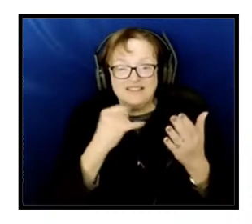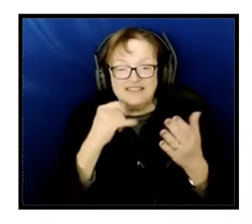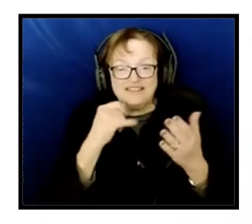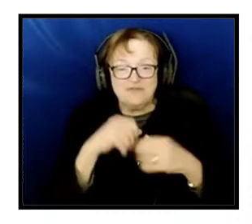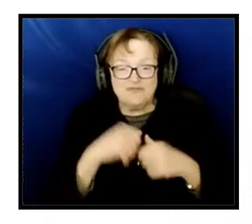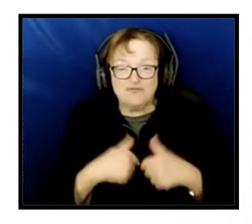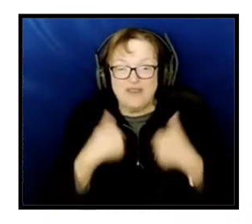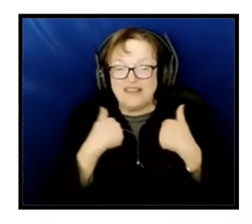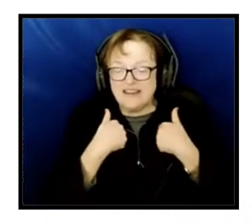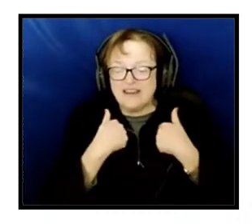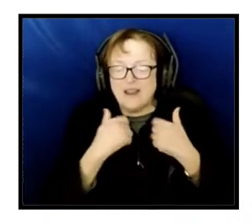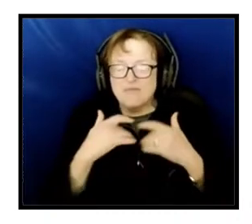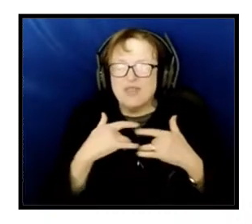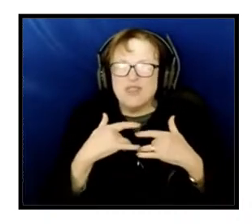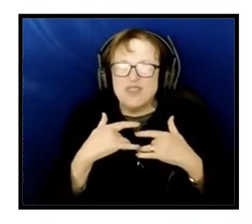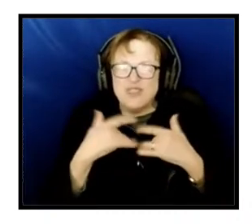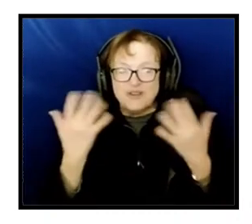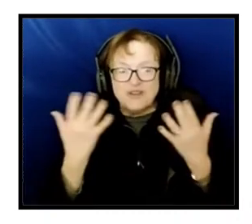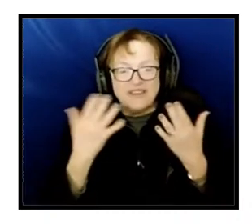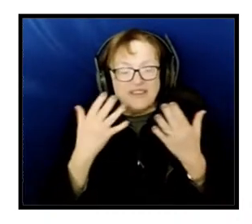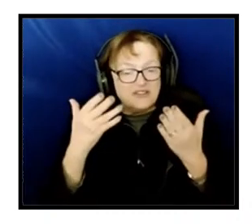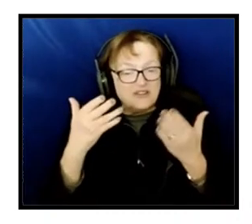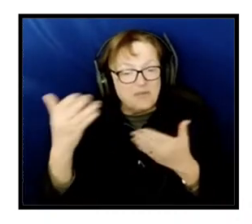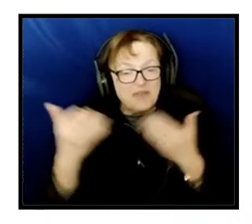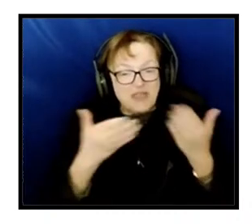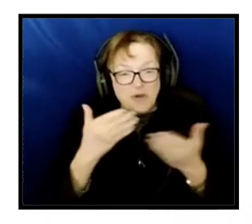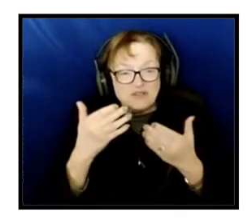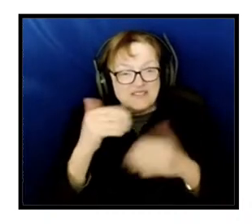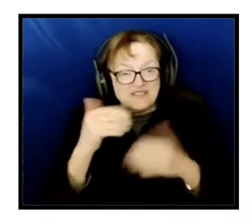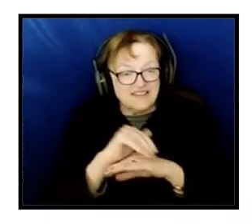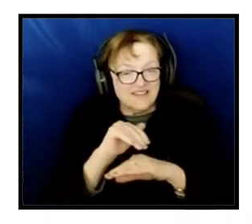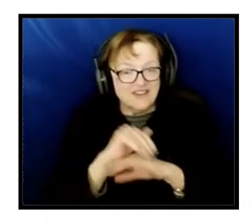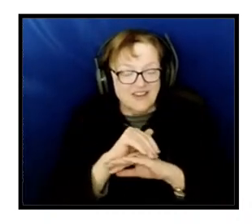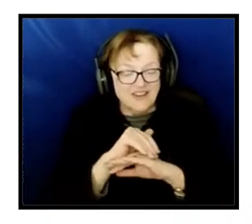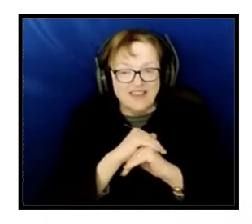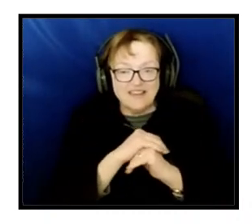thrilled to be hosting from you all this evening.